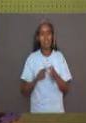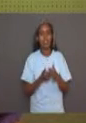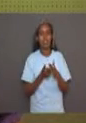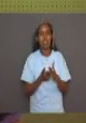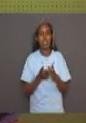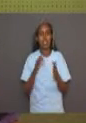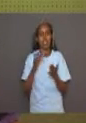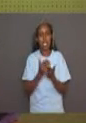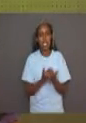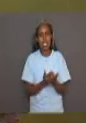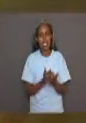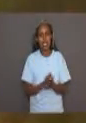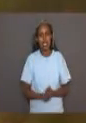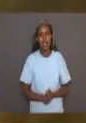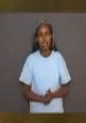us begin the lesson.